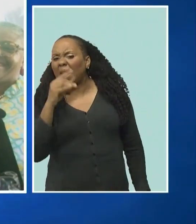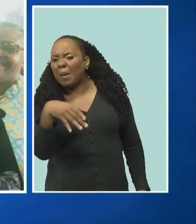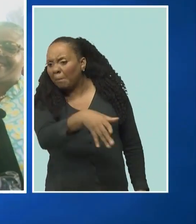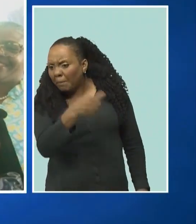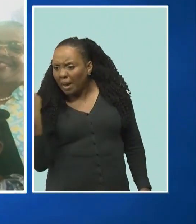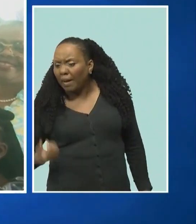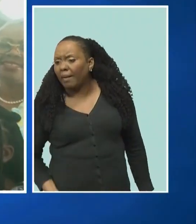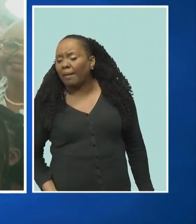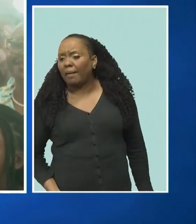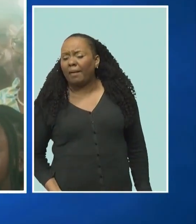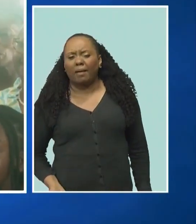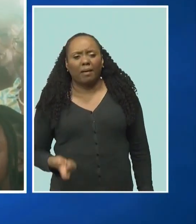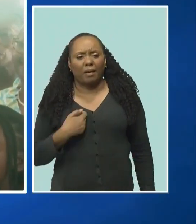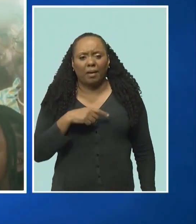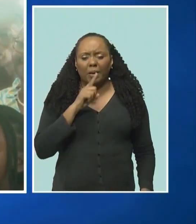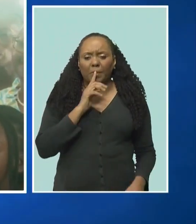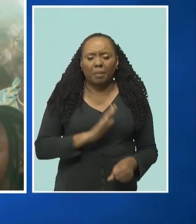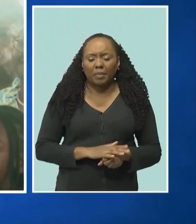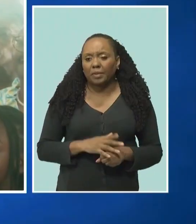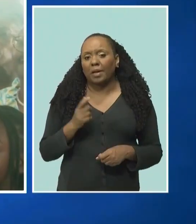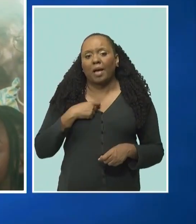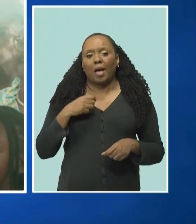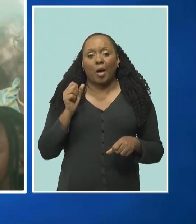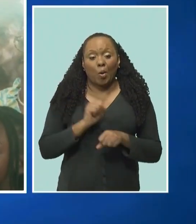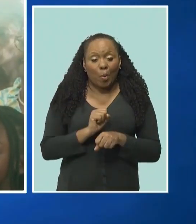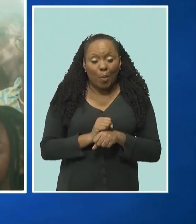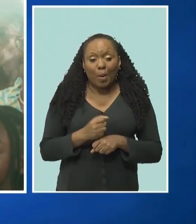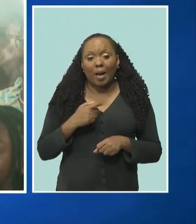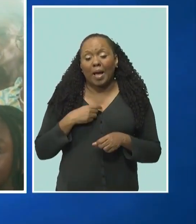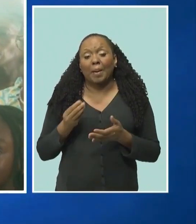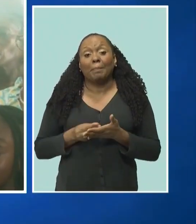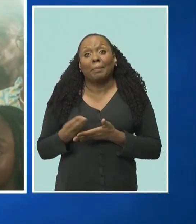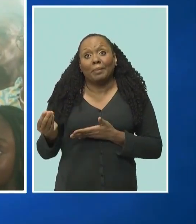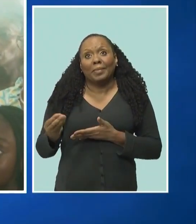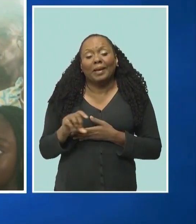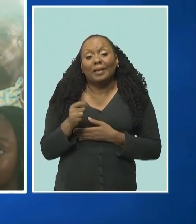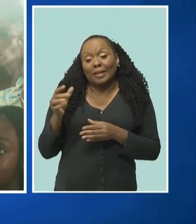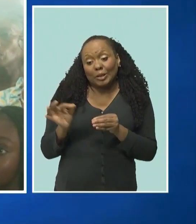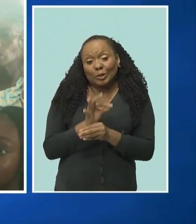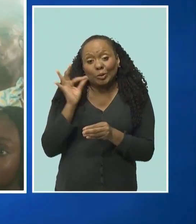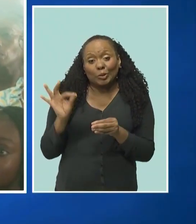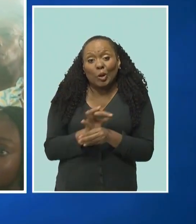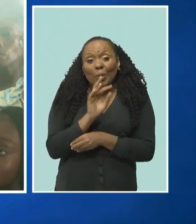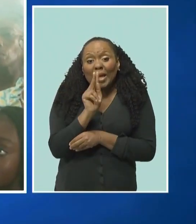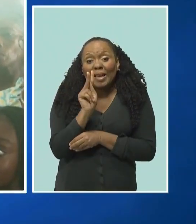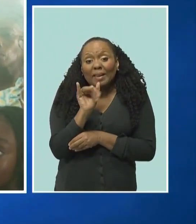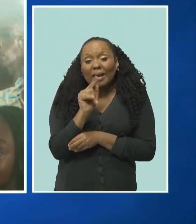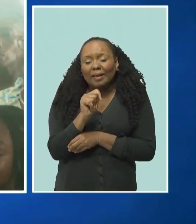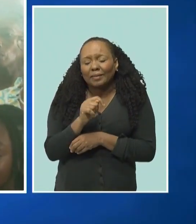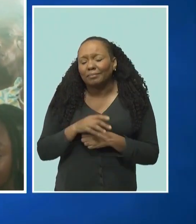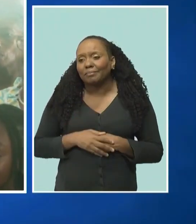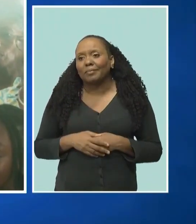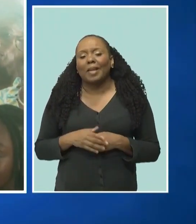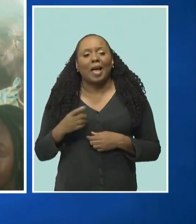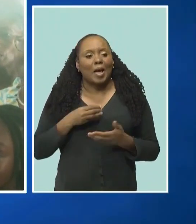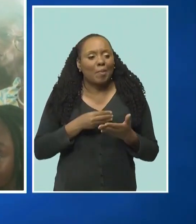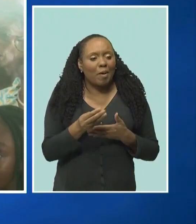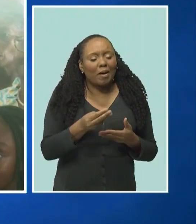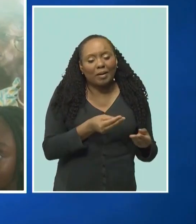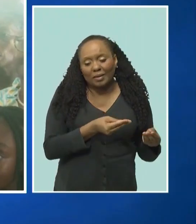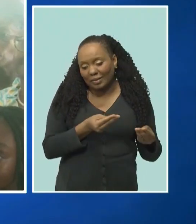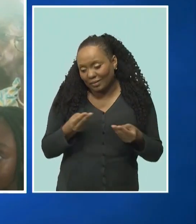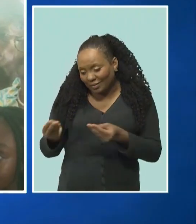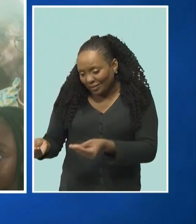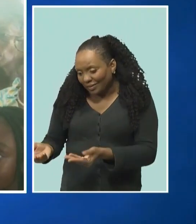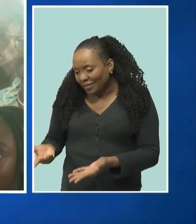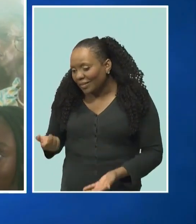I promised her when I work, I would buy her a kit. So when I returned with the kit, she said to me,